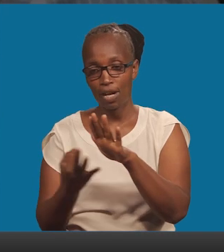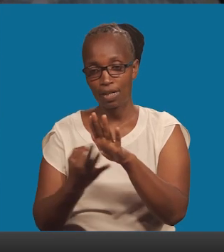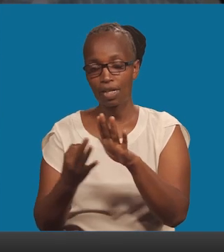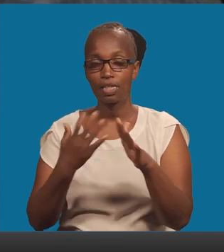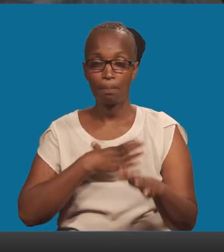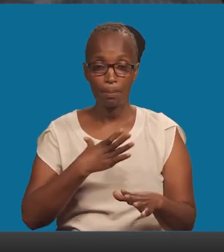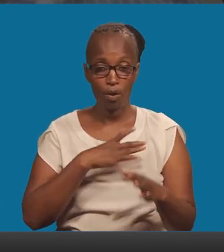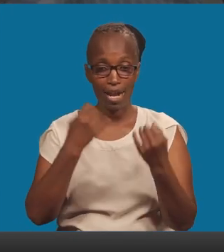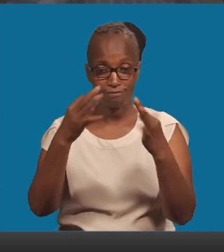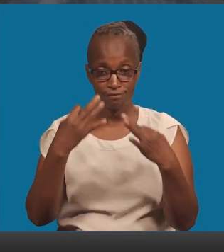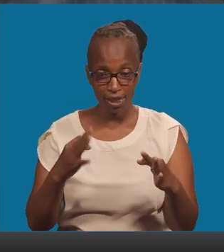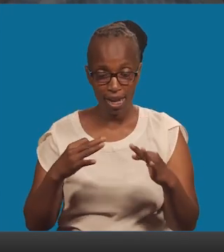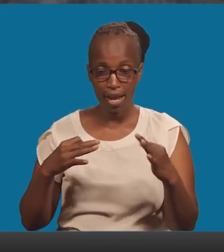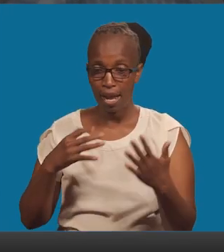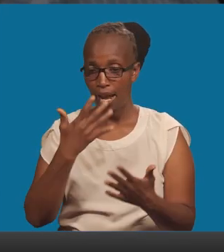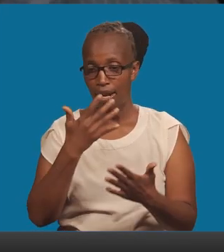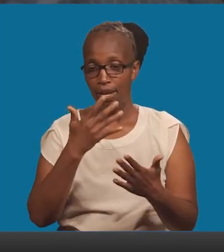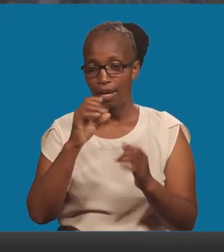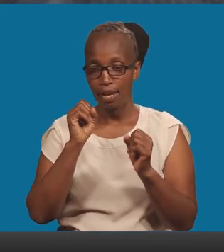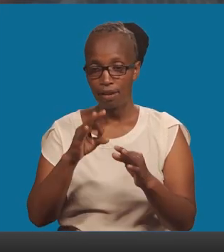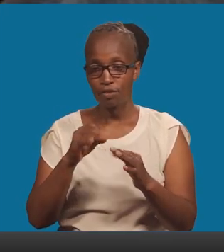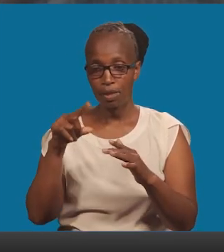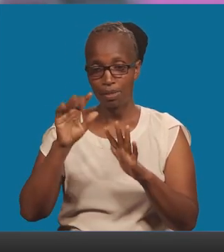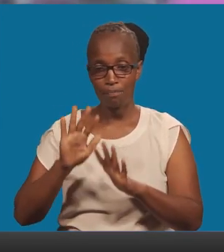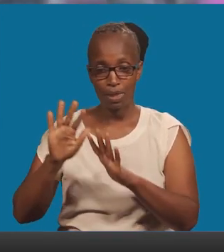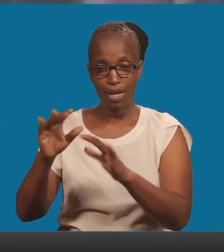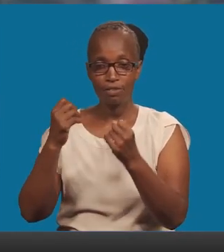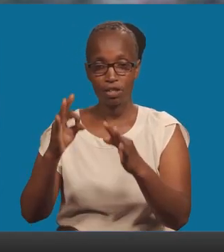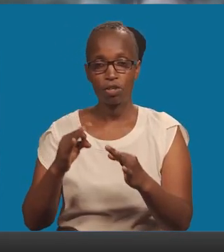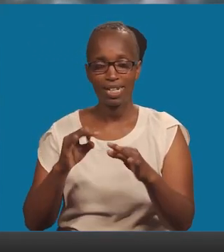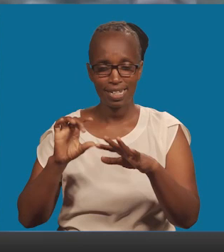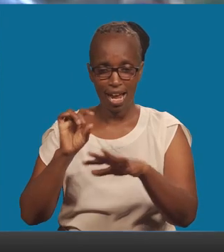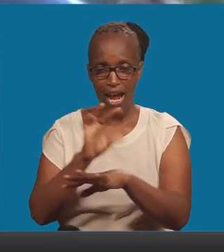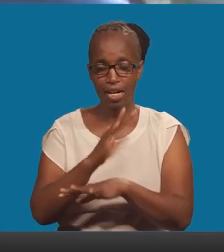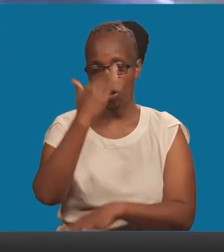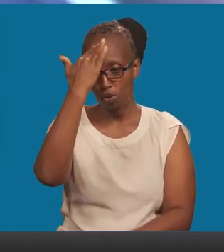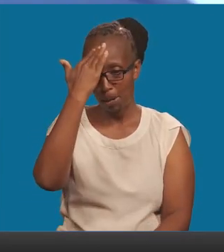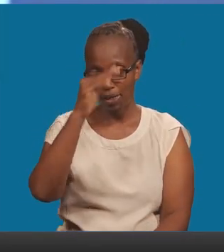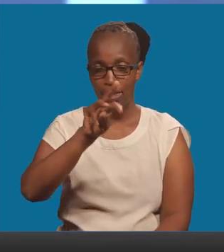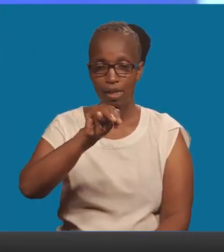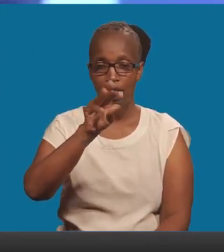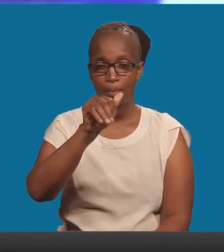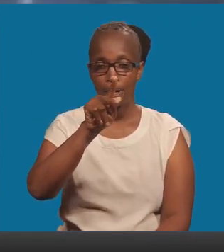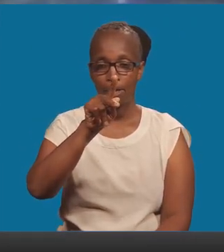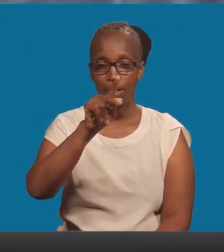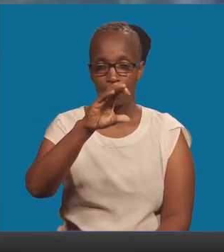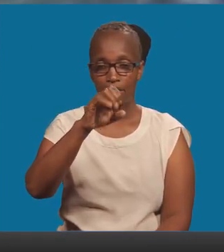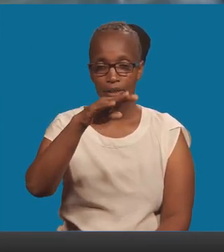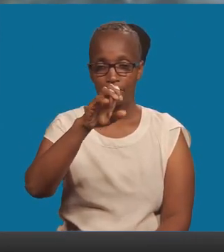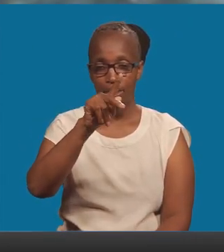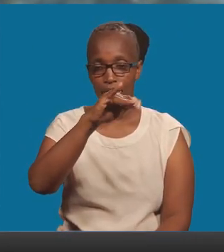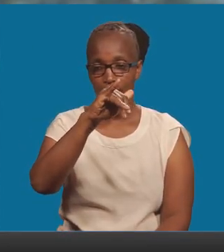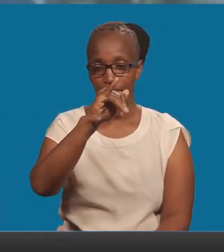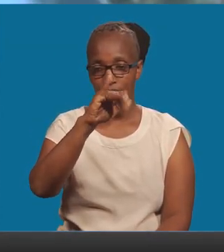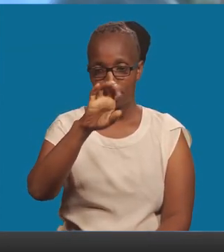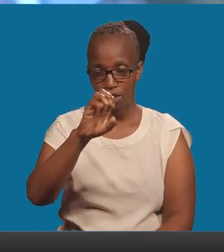suspects are at liberty unless they are again otherwise lawfully held. Mapema Jumatatu, wapelelezi walimpeleka Mackenzie katika jengo la